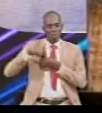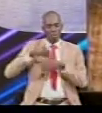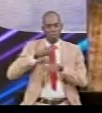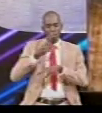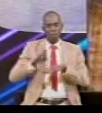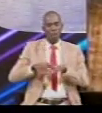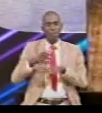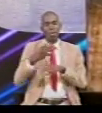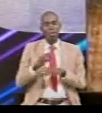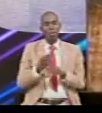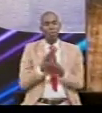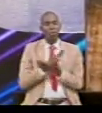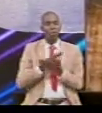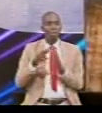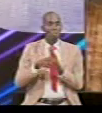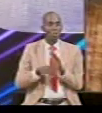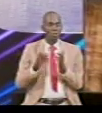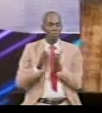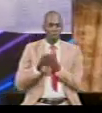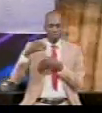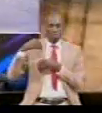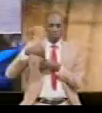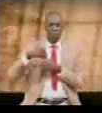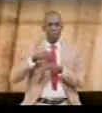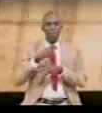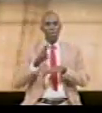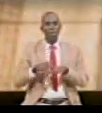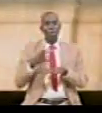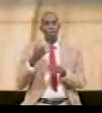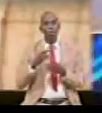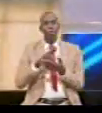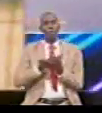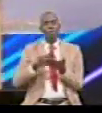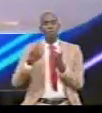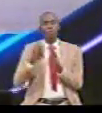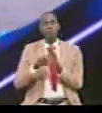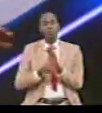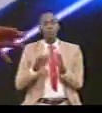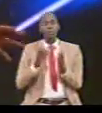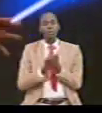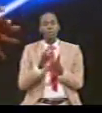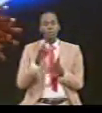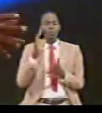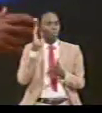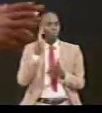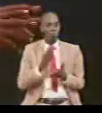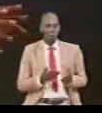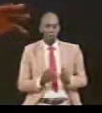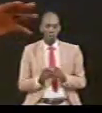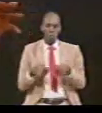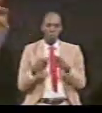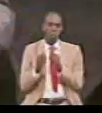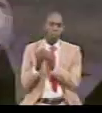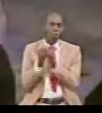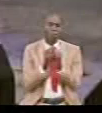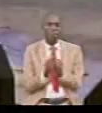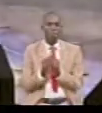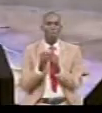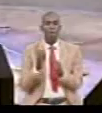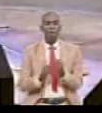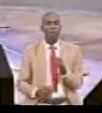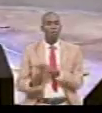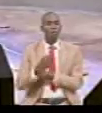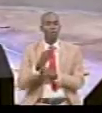that inward nature of righteousness that you carry with you all the days of your life, anywhere you